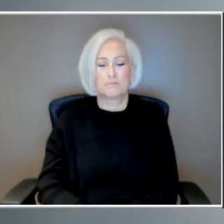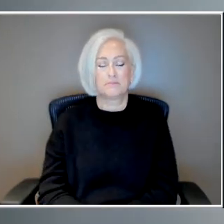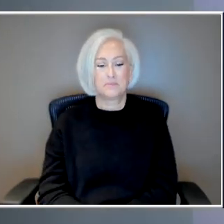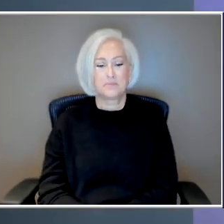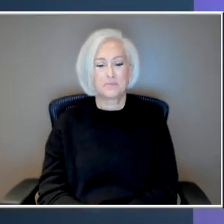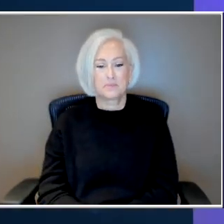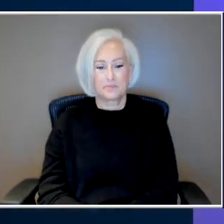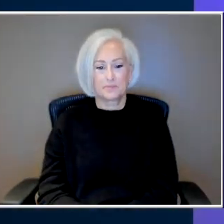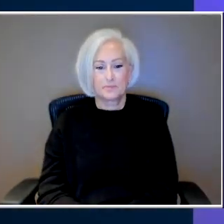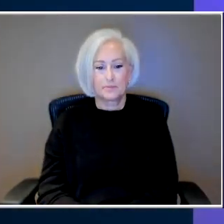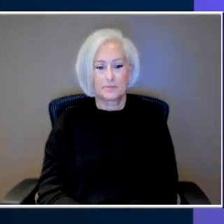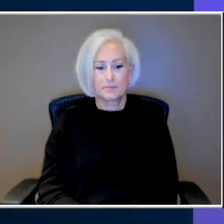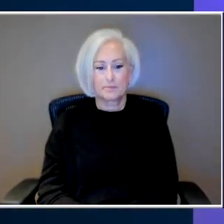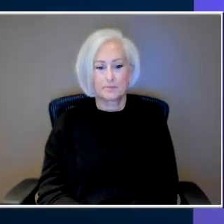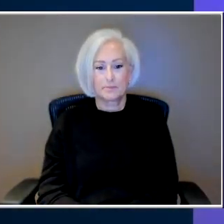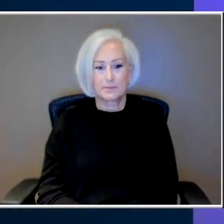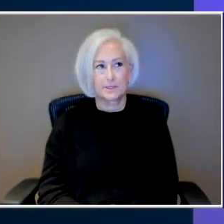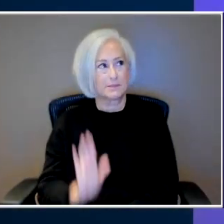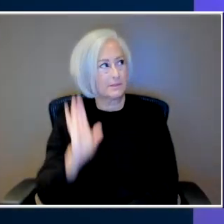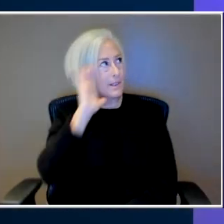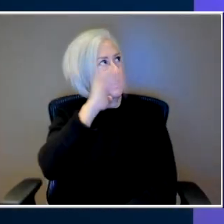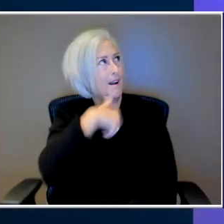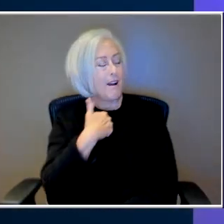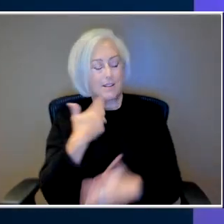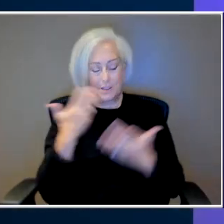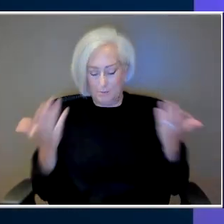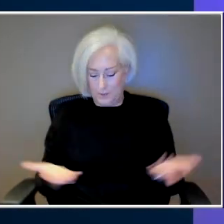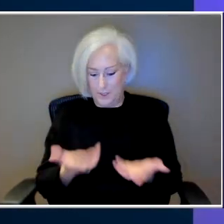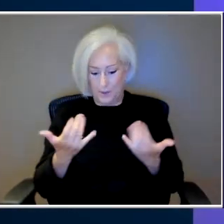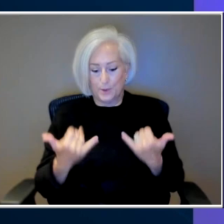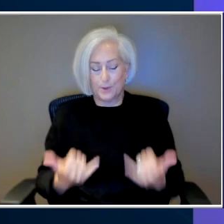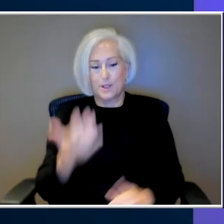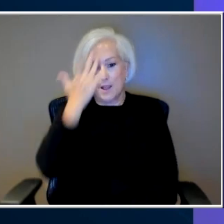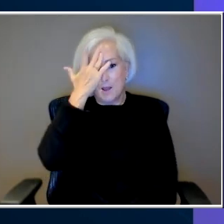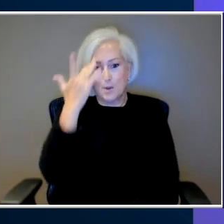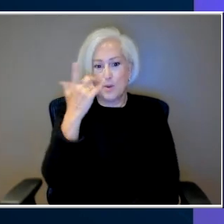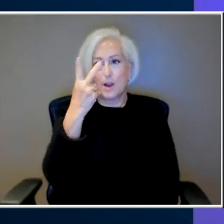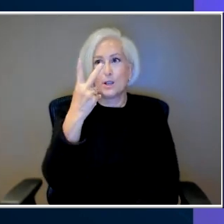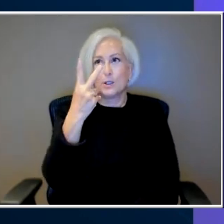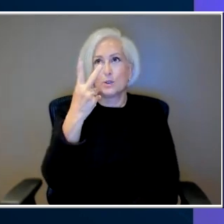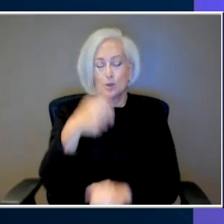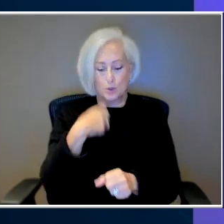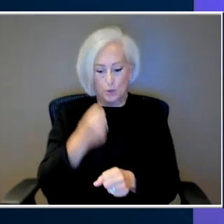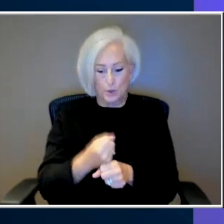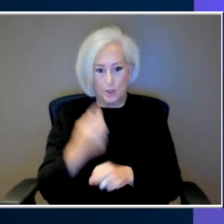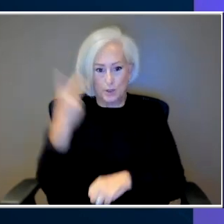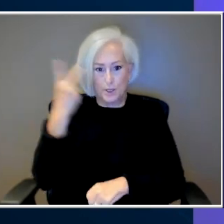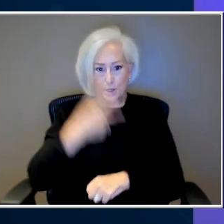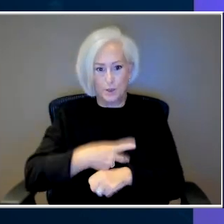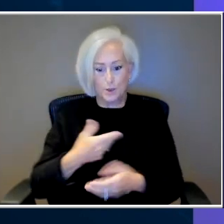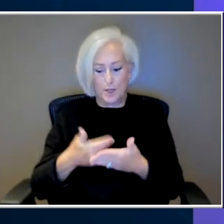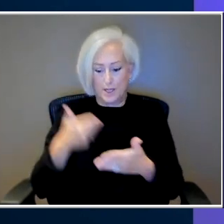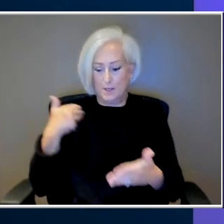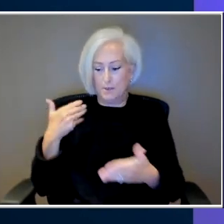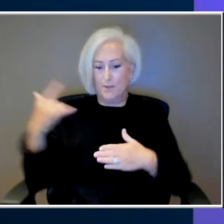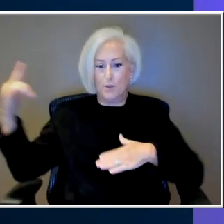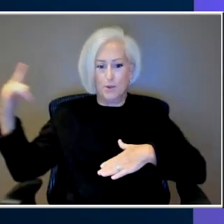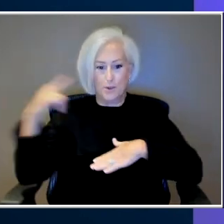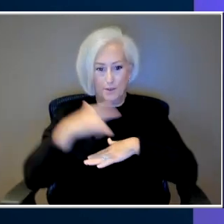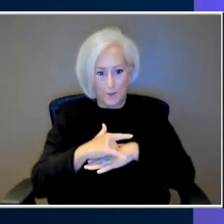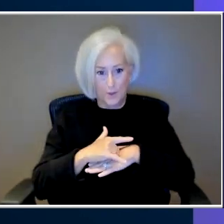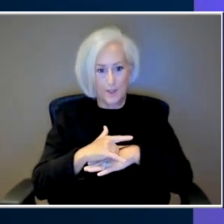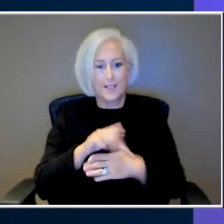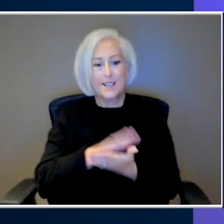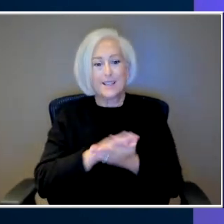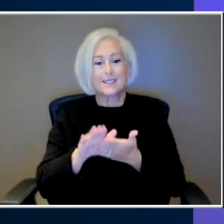It's kind of surreal to be here today because 2 years and 2 days before we flew in. So it's much nicer to walk in